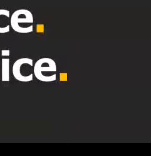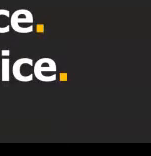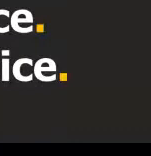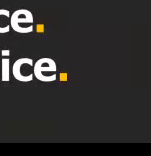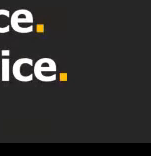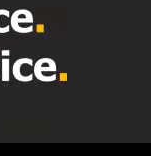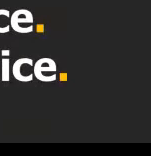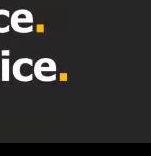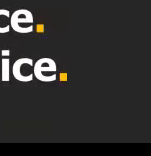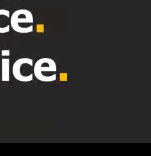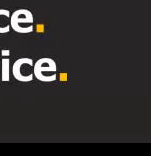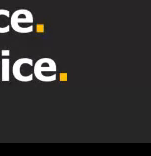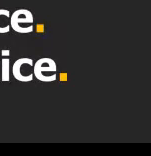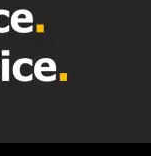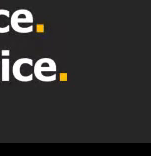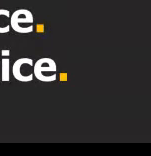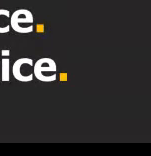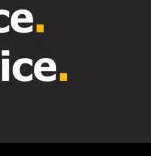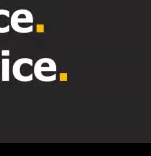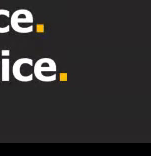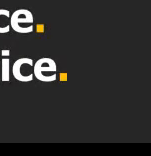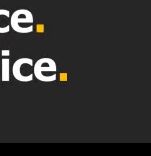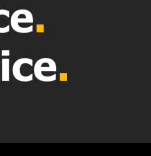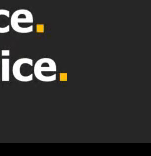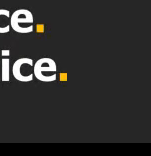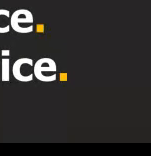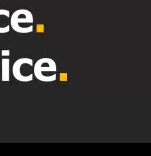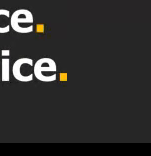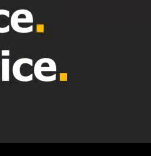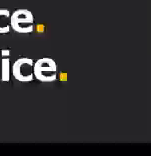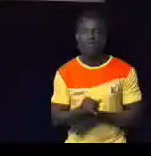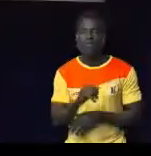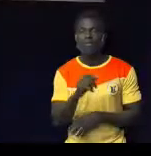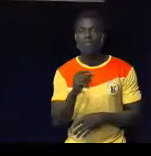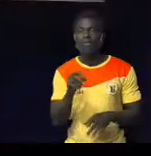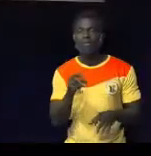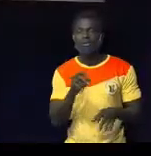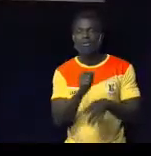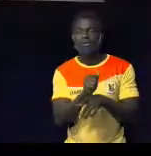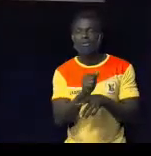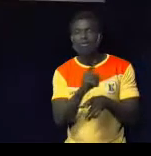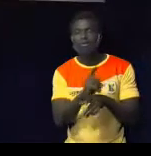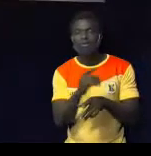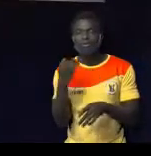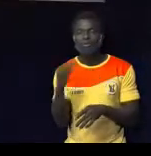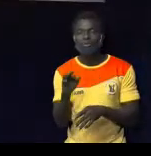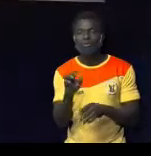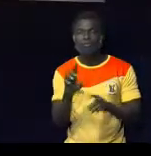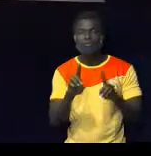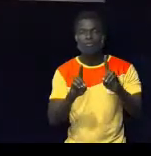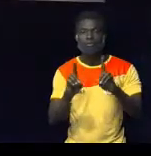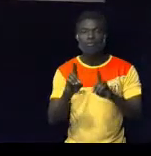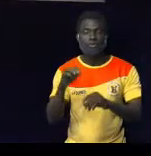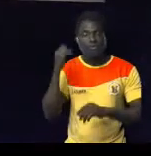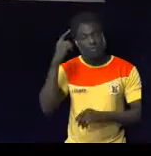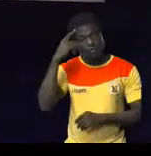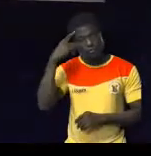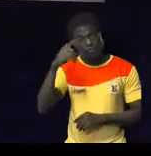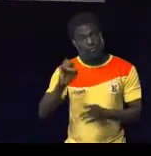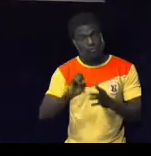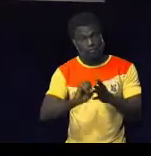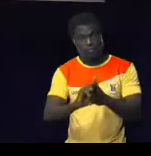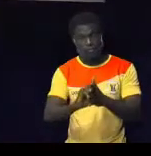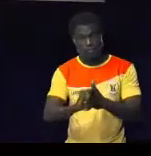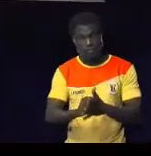That's adverbs of numbers. We place them at the end of the sentence. Adverbs of degree. Adverbs of